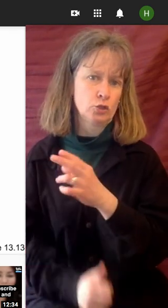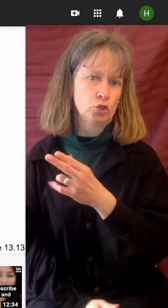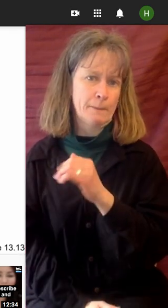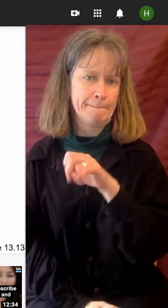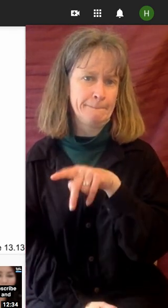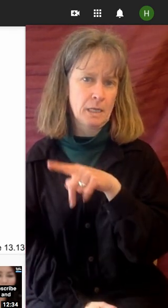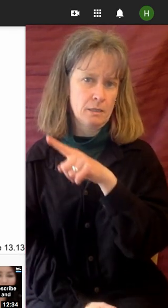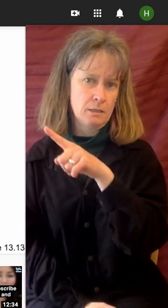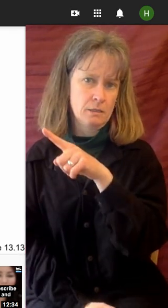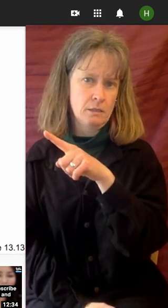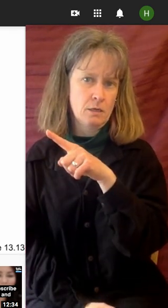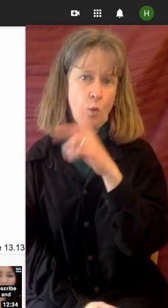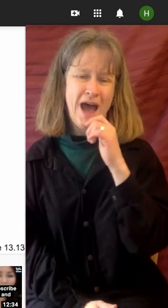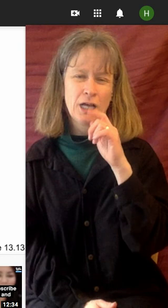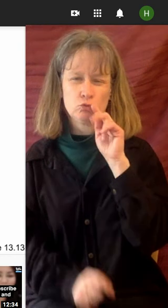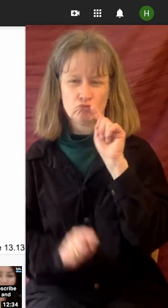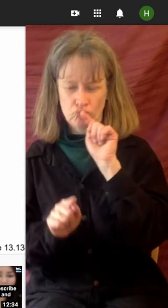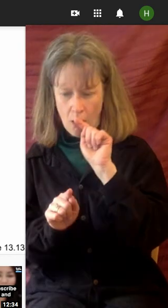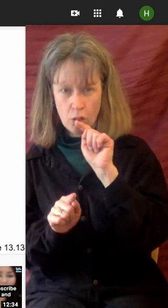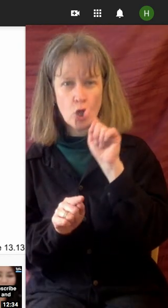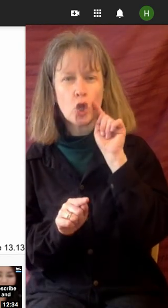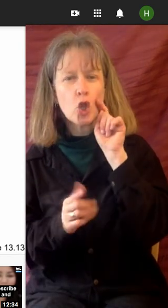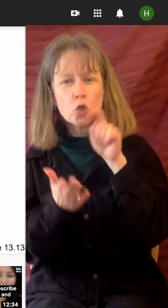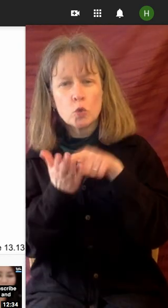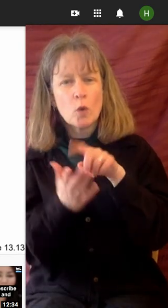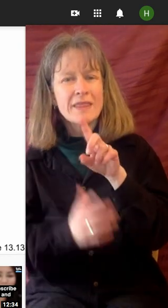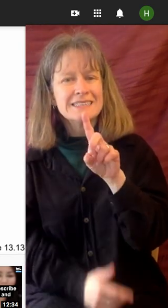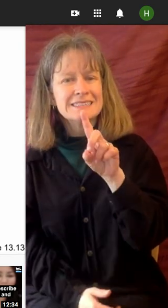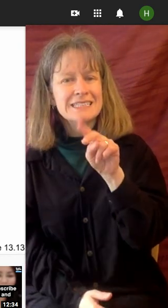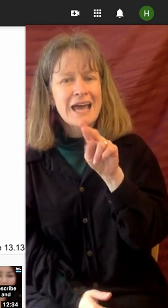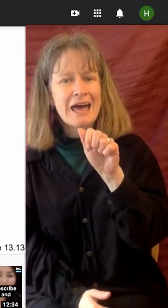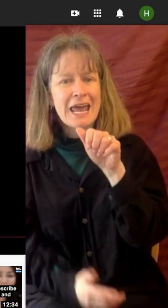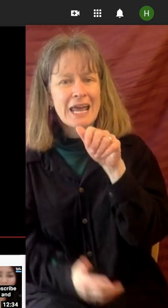prove evolution, that life changes.